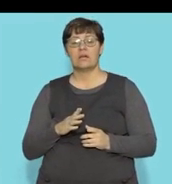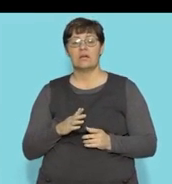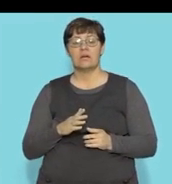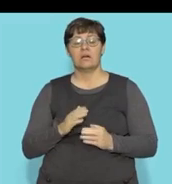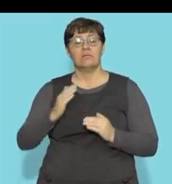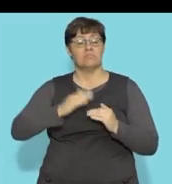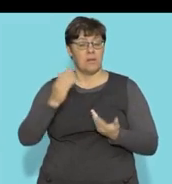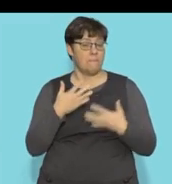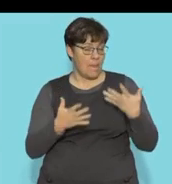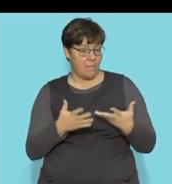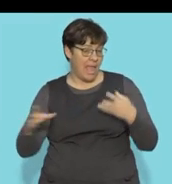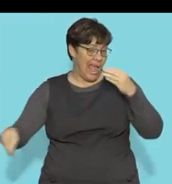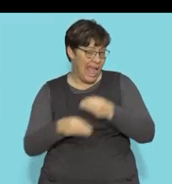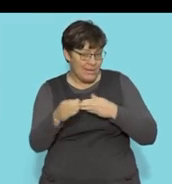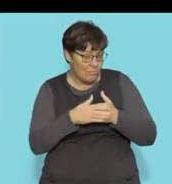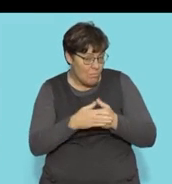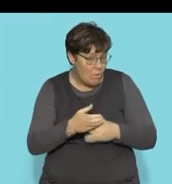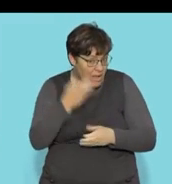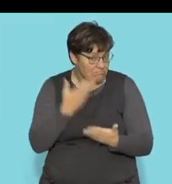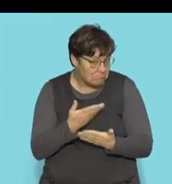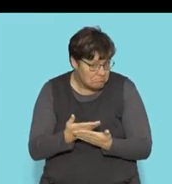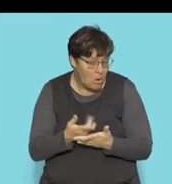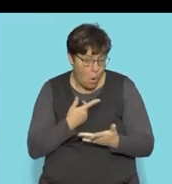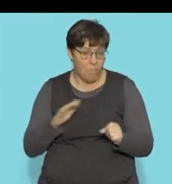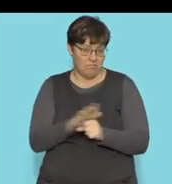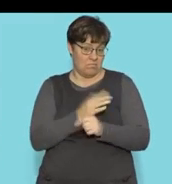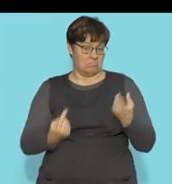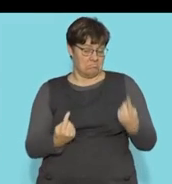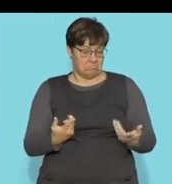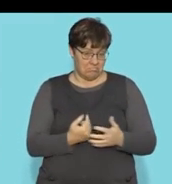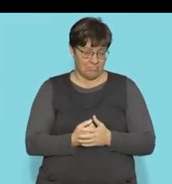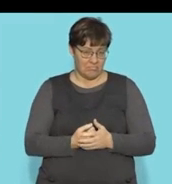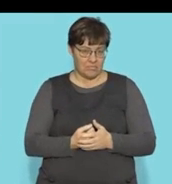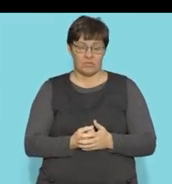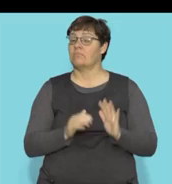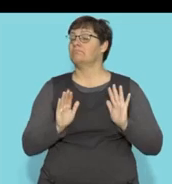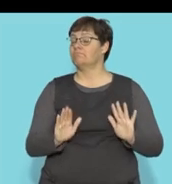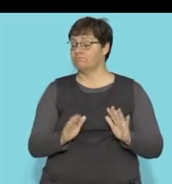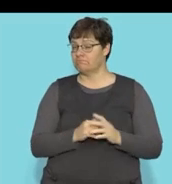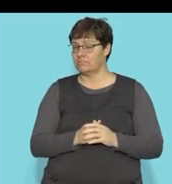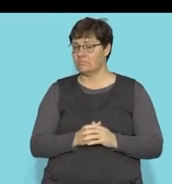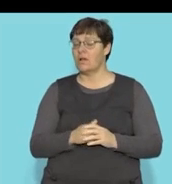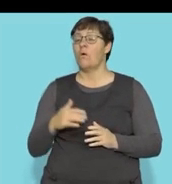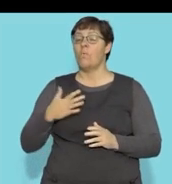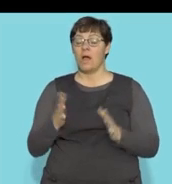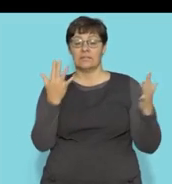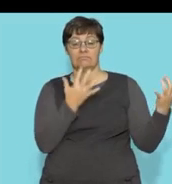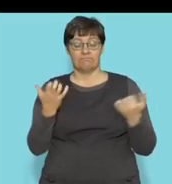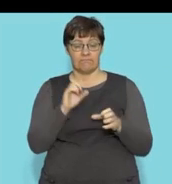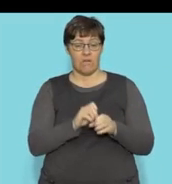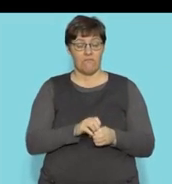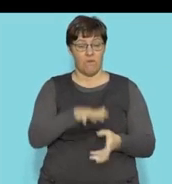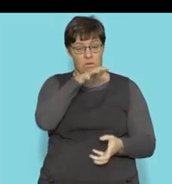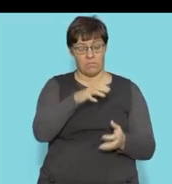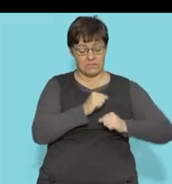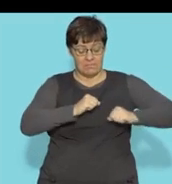space is empty. Could I possibly fit more cans? So at this point, I'm just going to pause. If I'm going to calculate